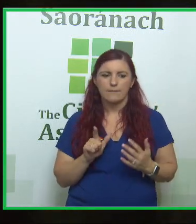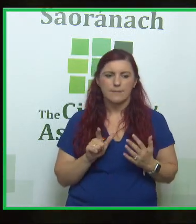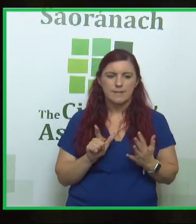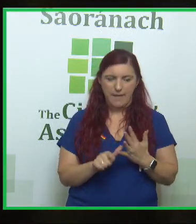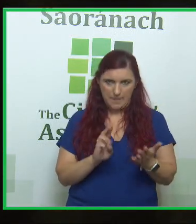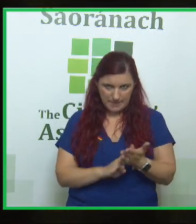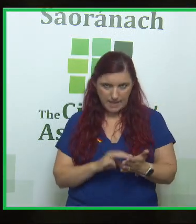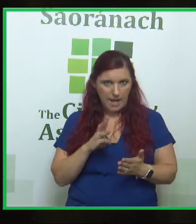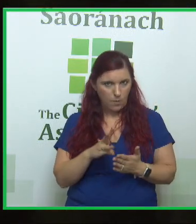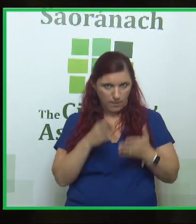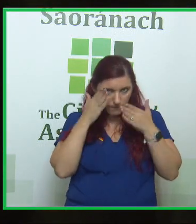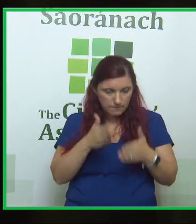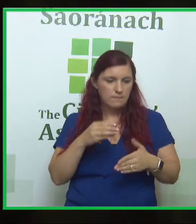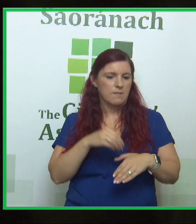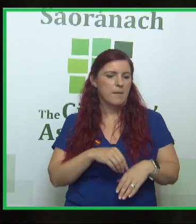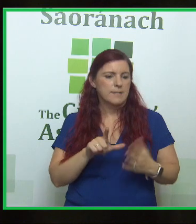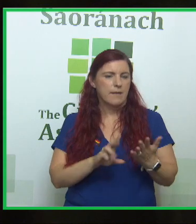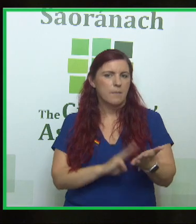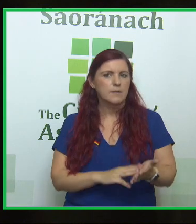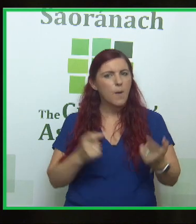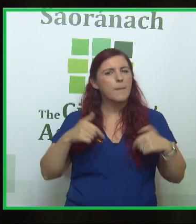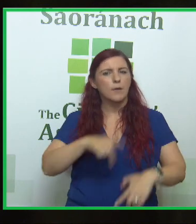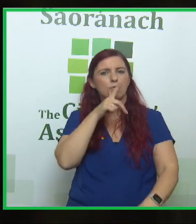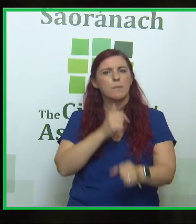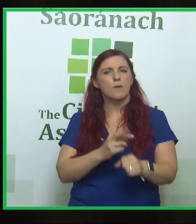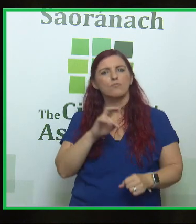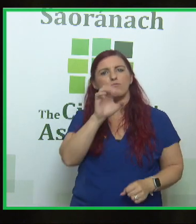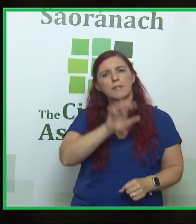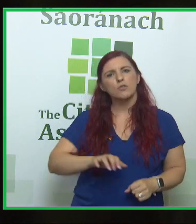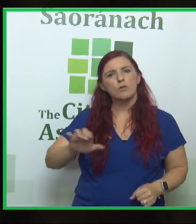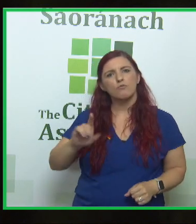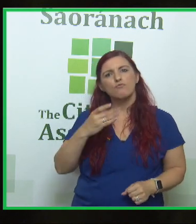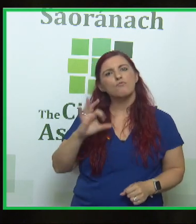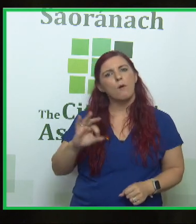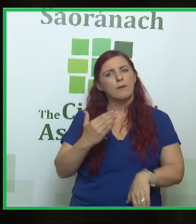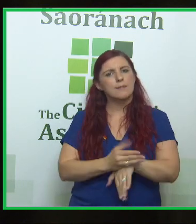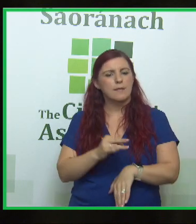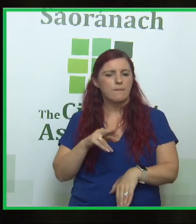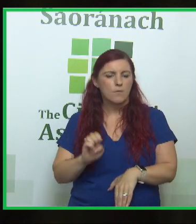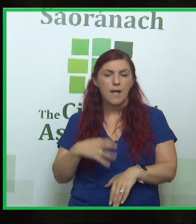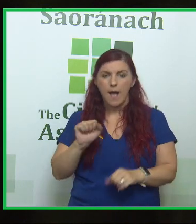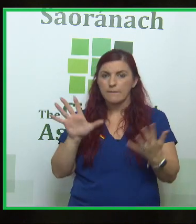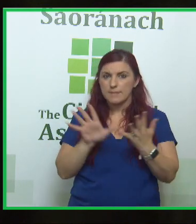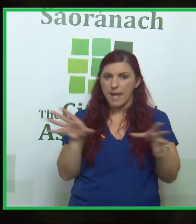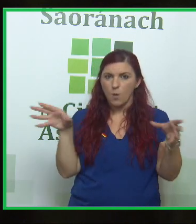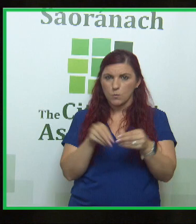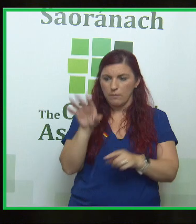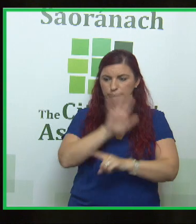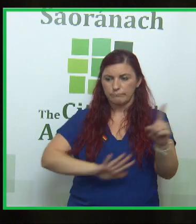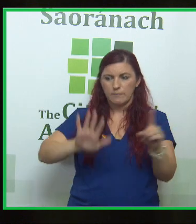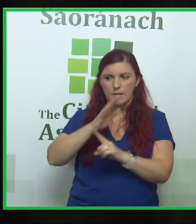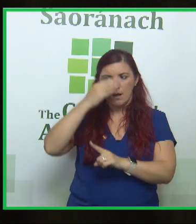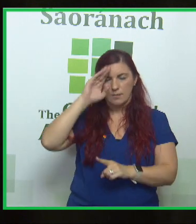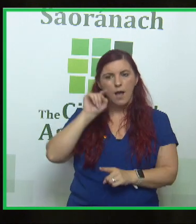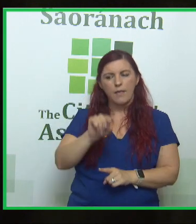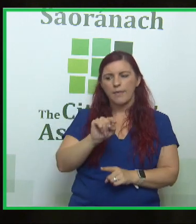So I'm here to talk about the regional drug task forces. There's 10 of them in Ireland, and I suppose they